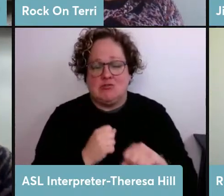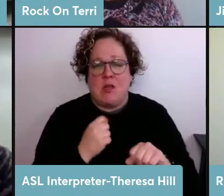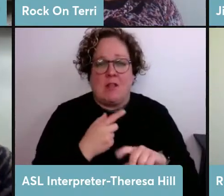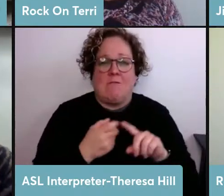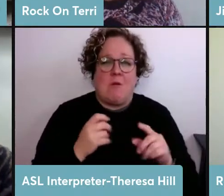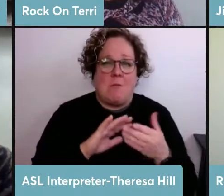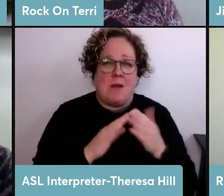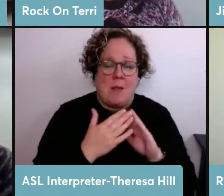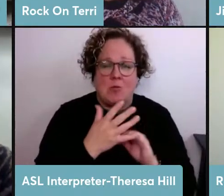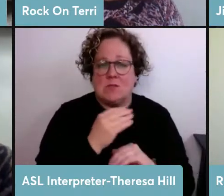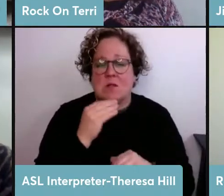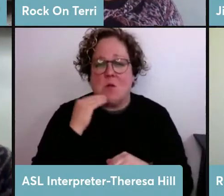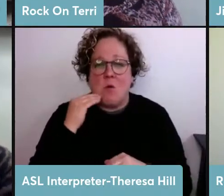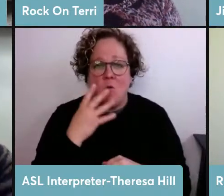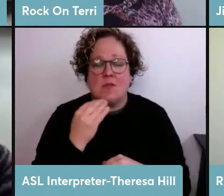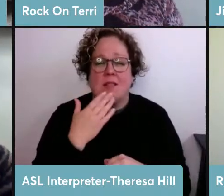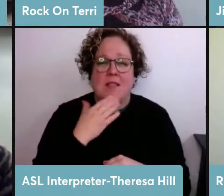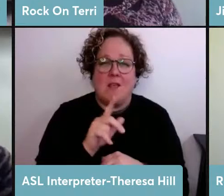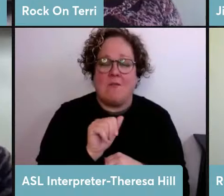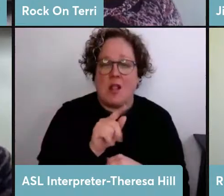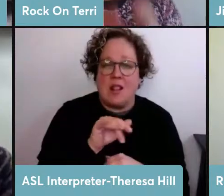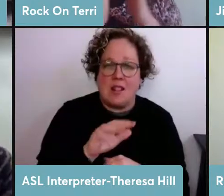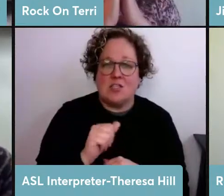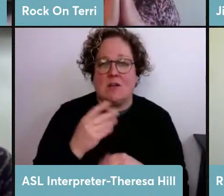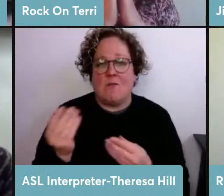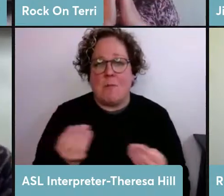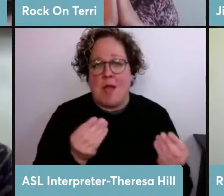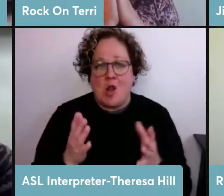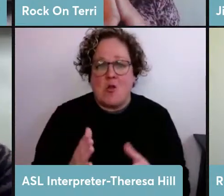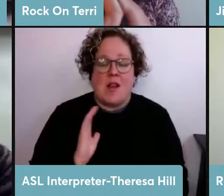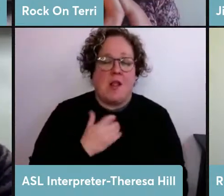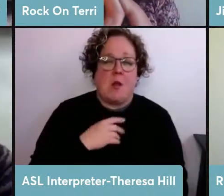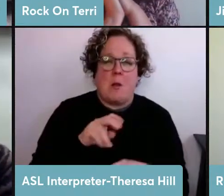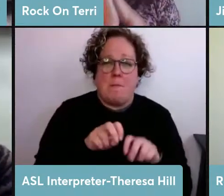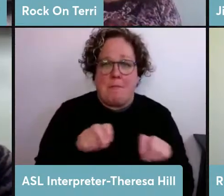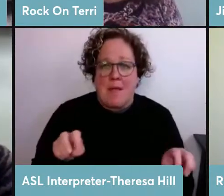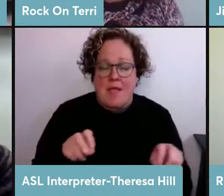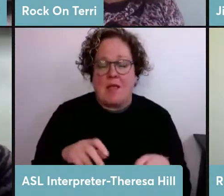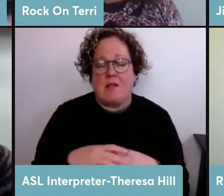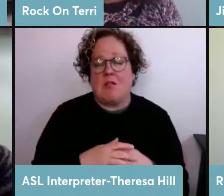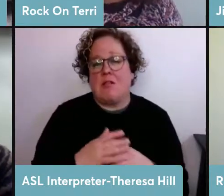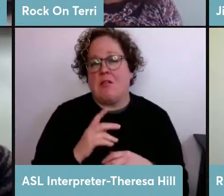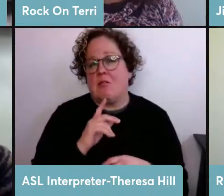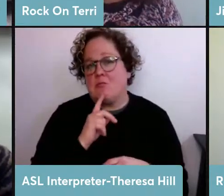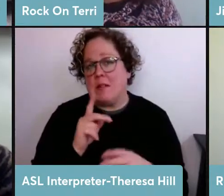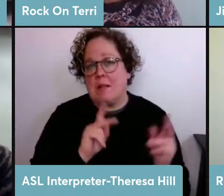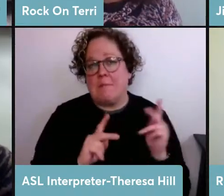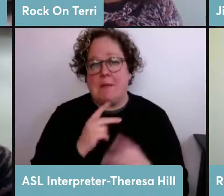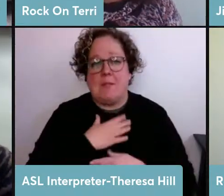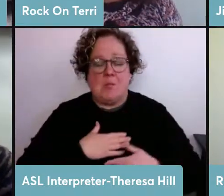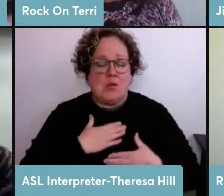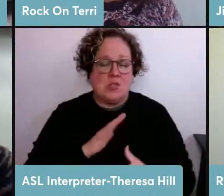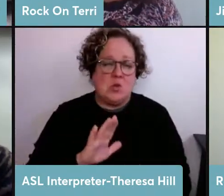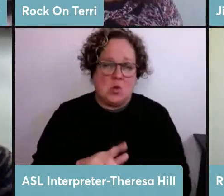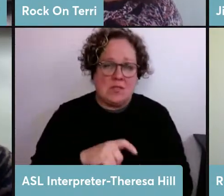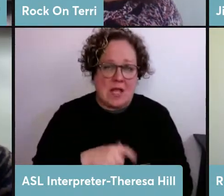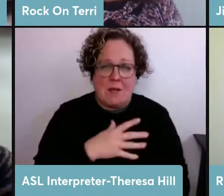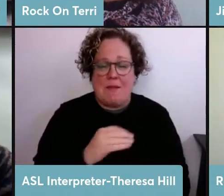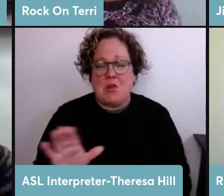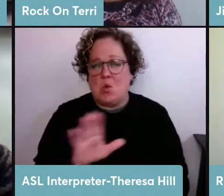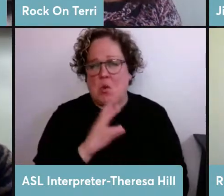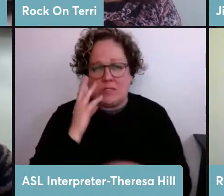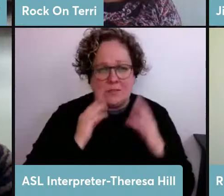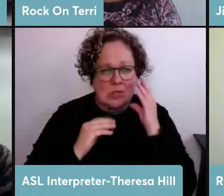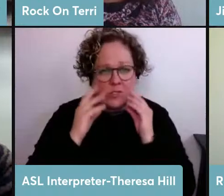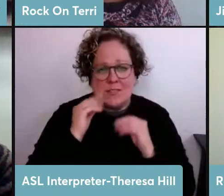for moderating our panel. Again, I think people are so appreciative of your time and your experiences and your